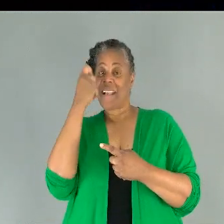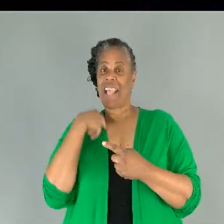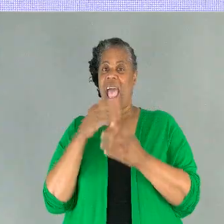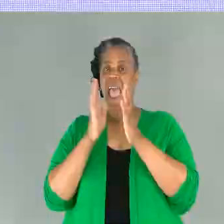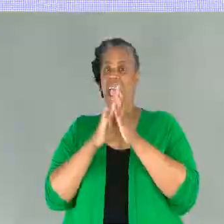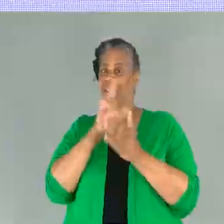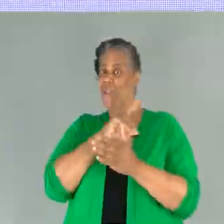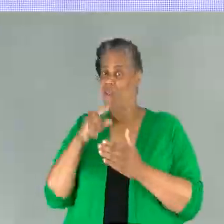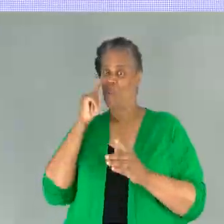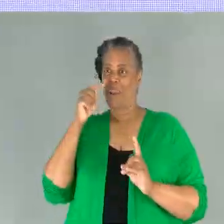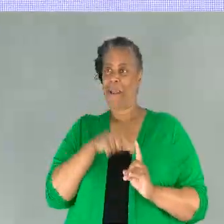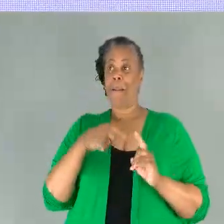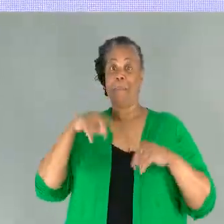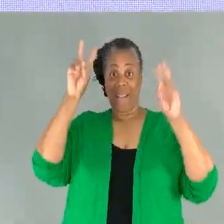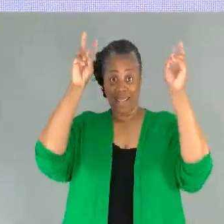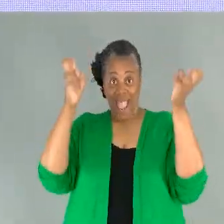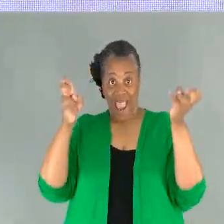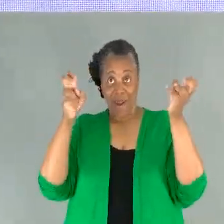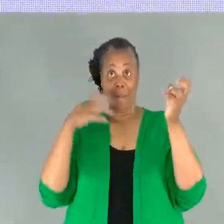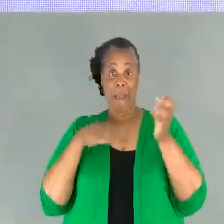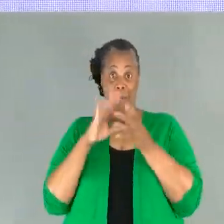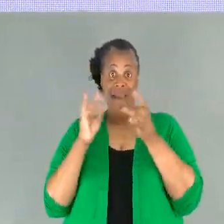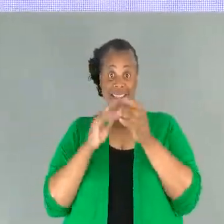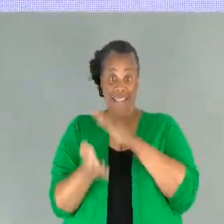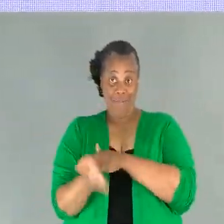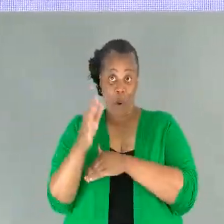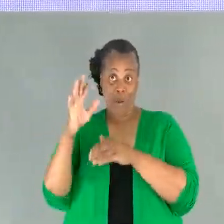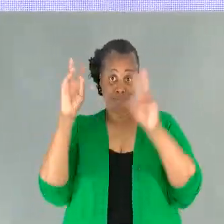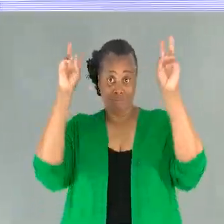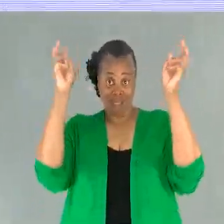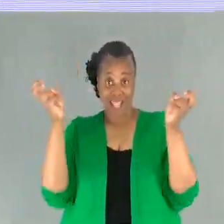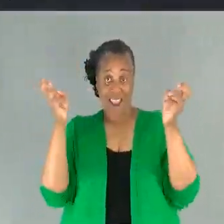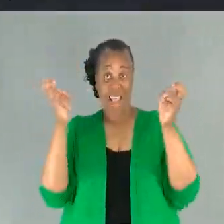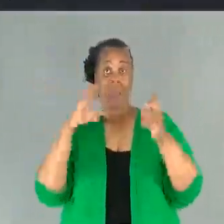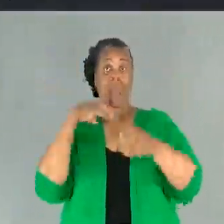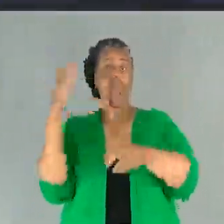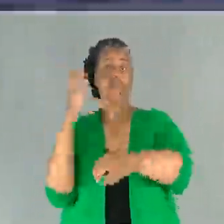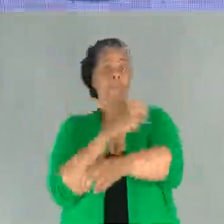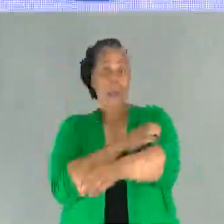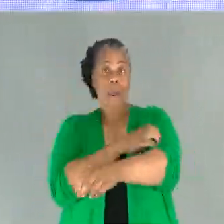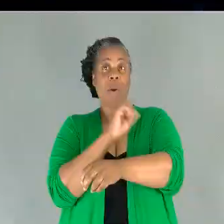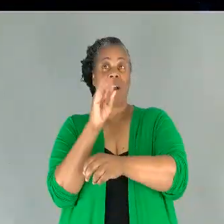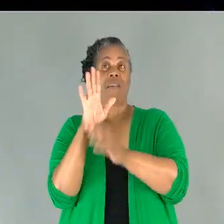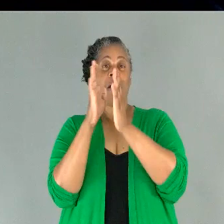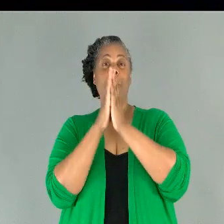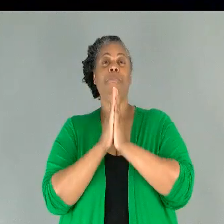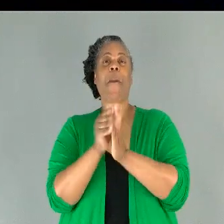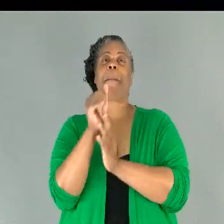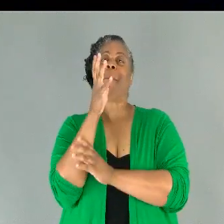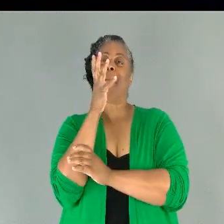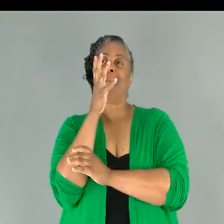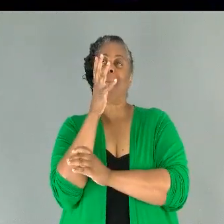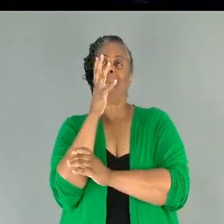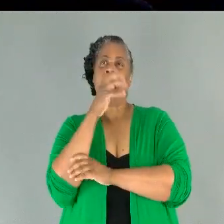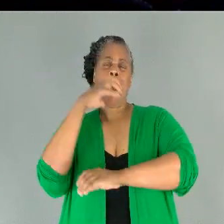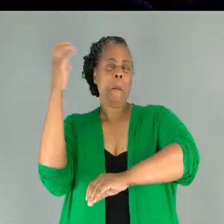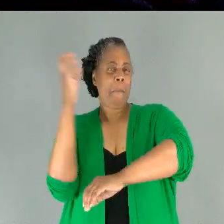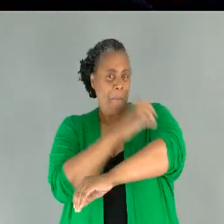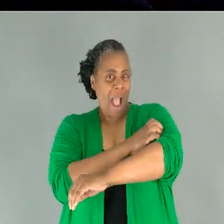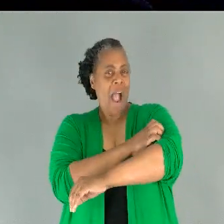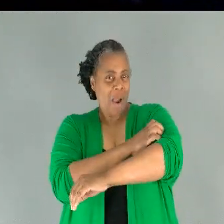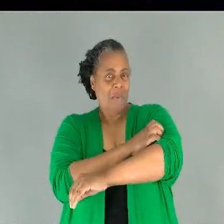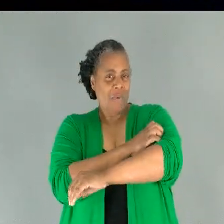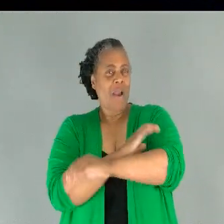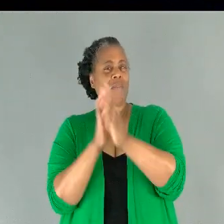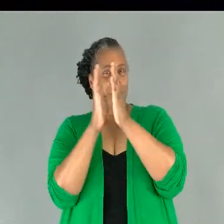for him. The title of my message this morning is The Power of a Praying Mother. The Power